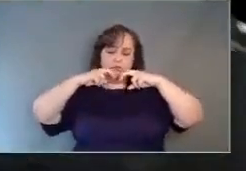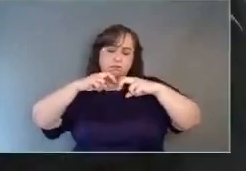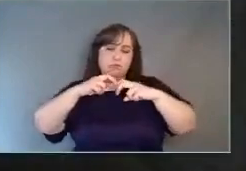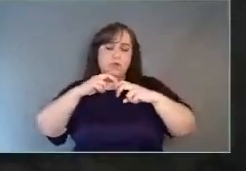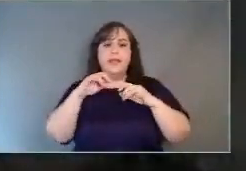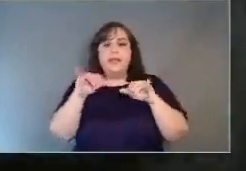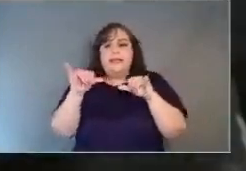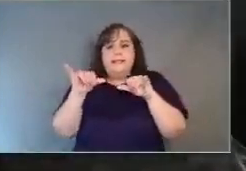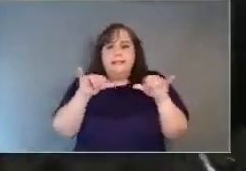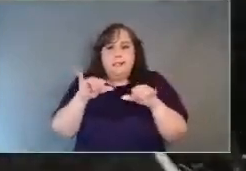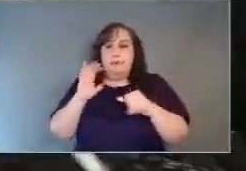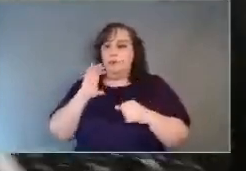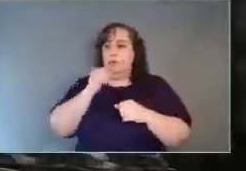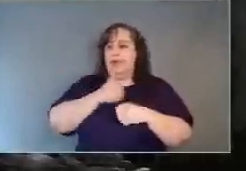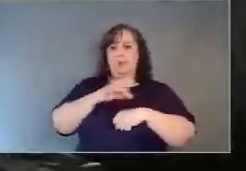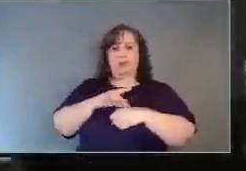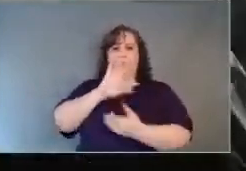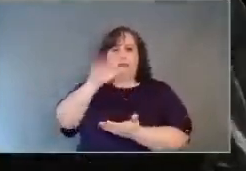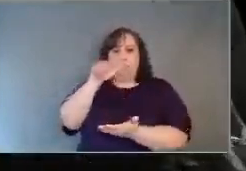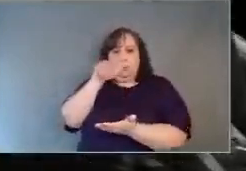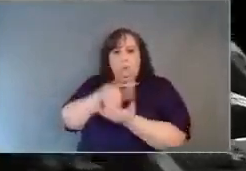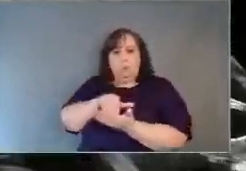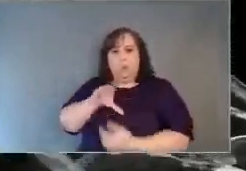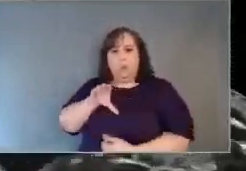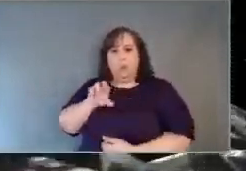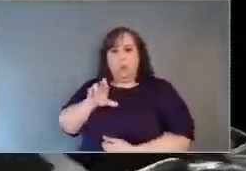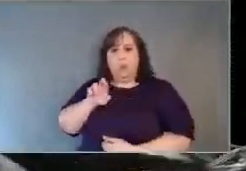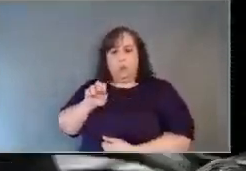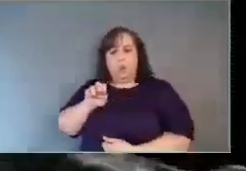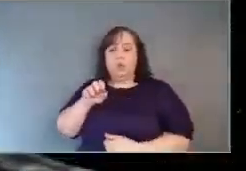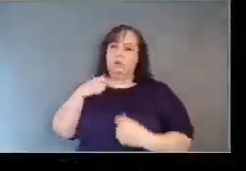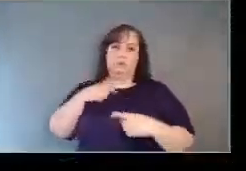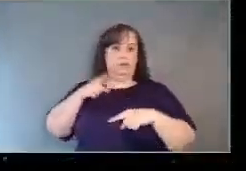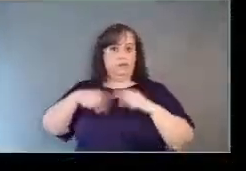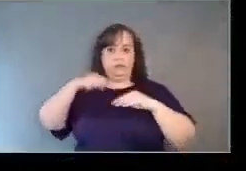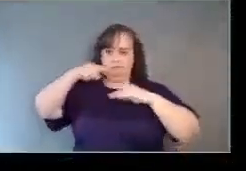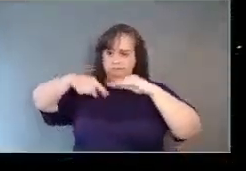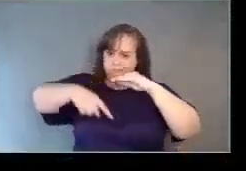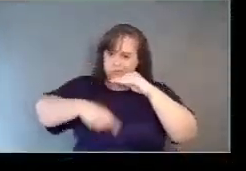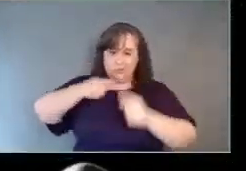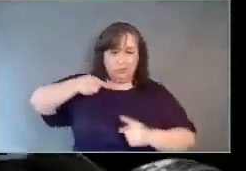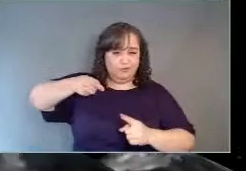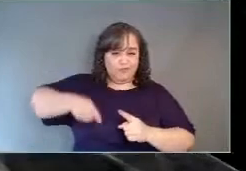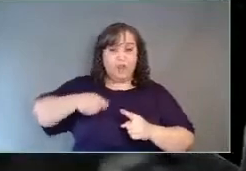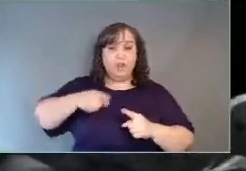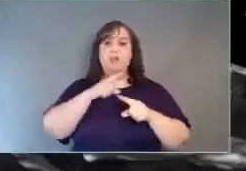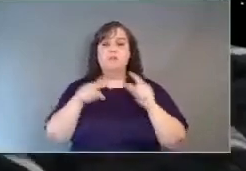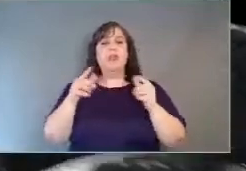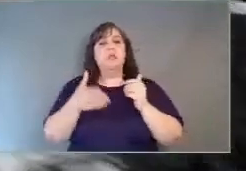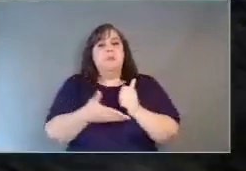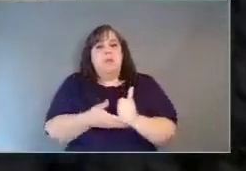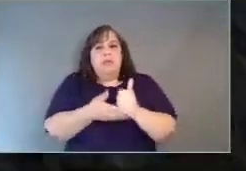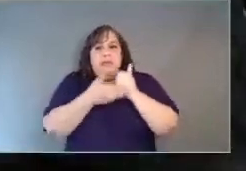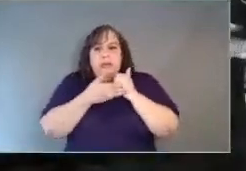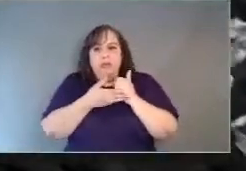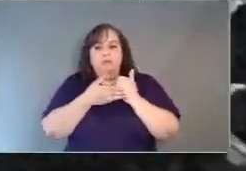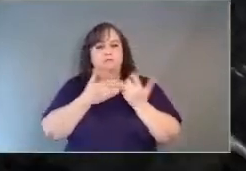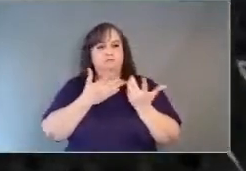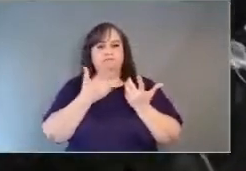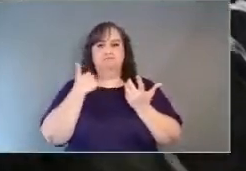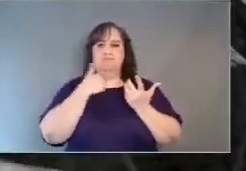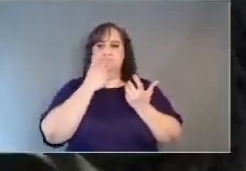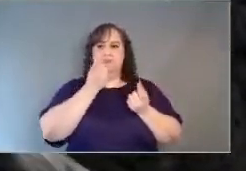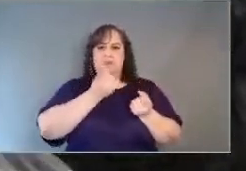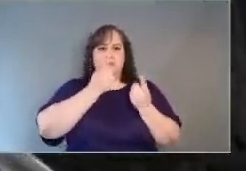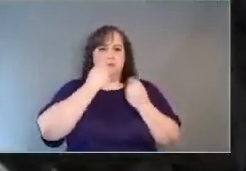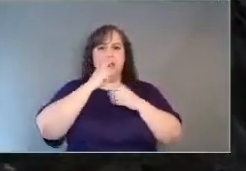ever reach, as well as tell us more about how the solar system formed. And the Psyche spacecraft is slated to launch in summer